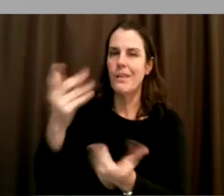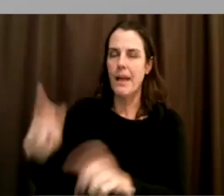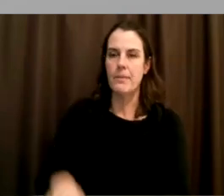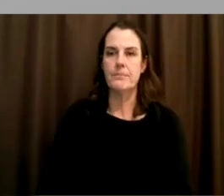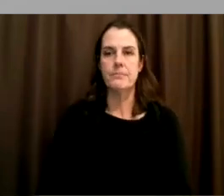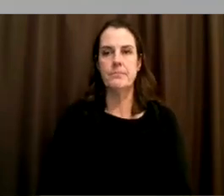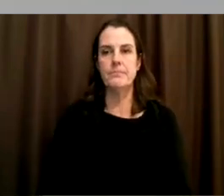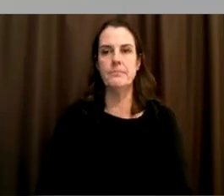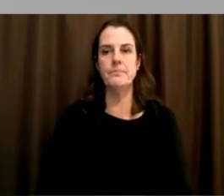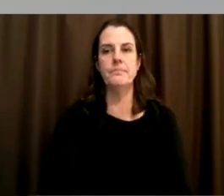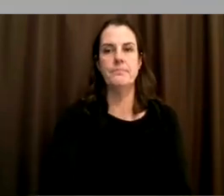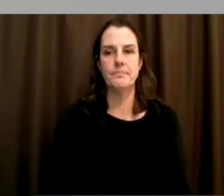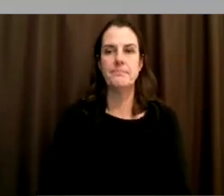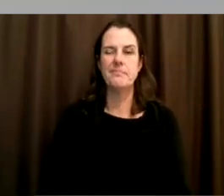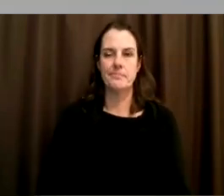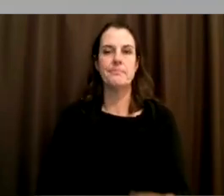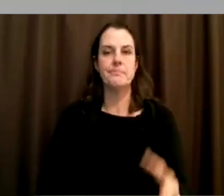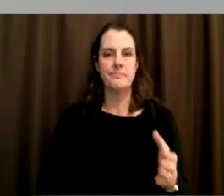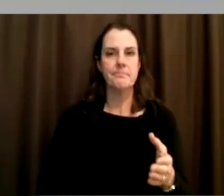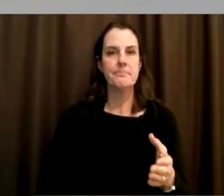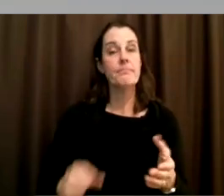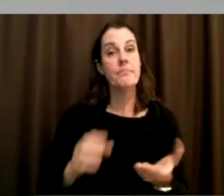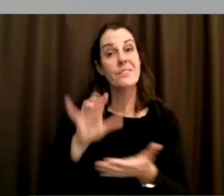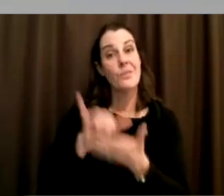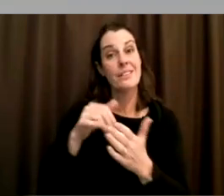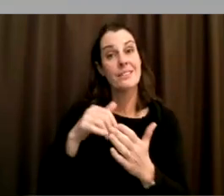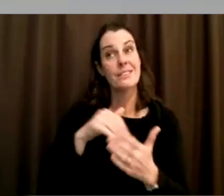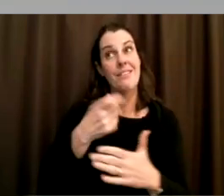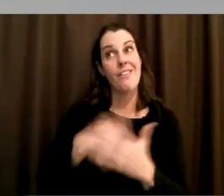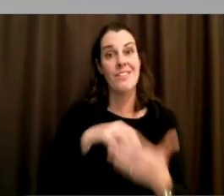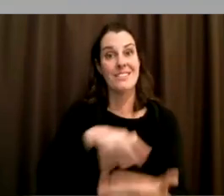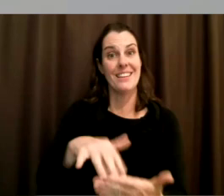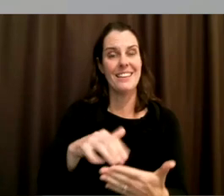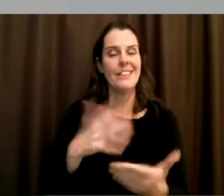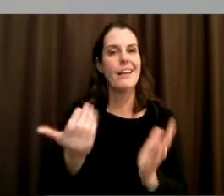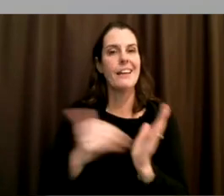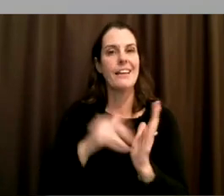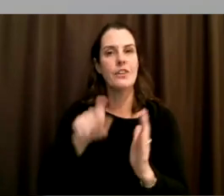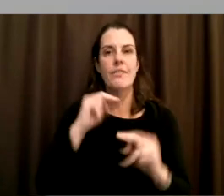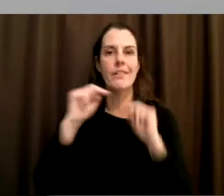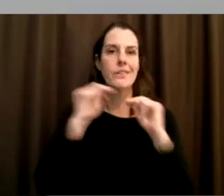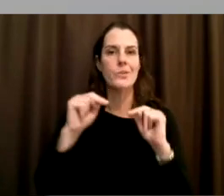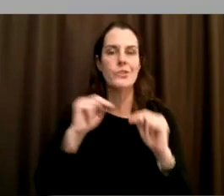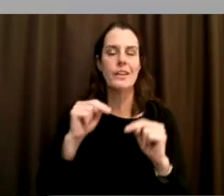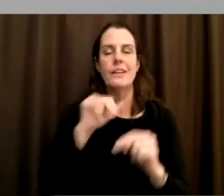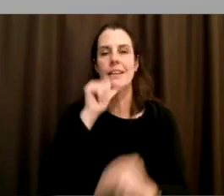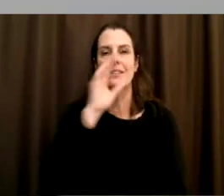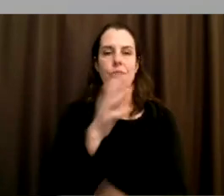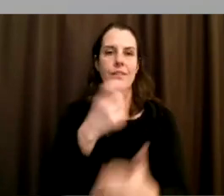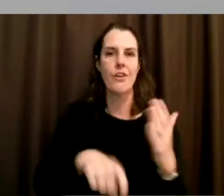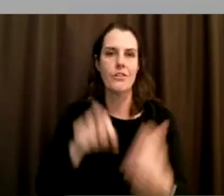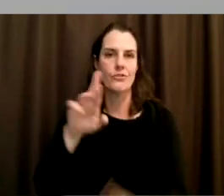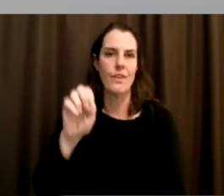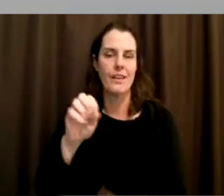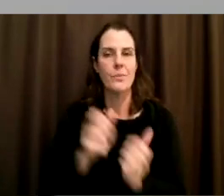But if you're doing like a cost study, right, in order to get to obtain a negotiated indirect cost rate agreement with your federal